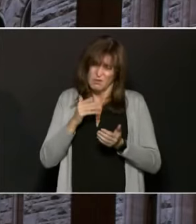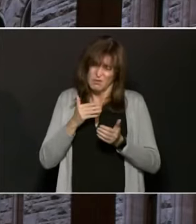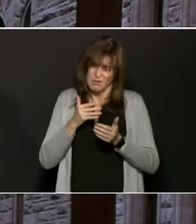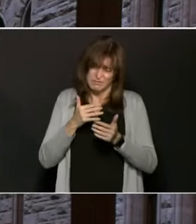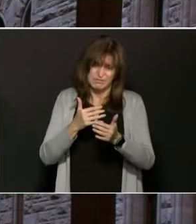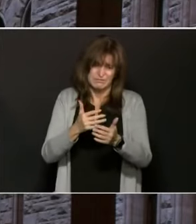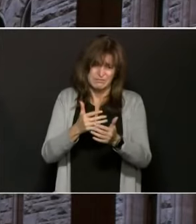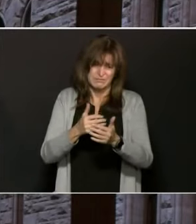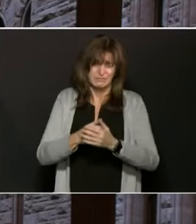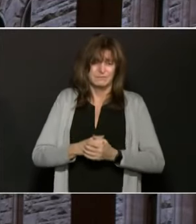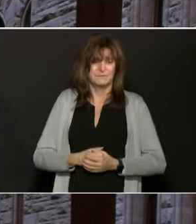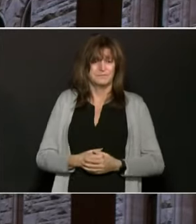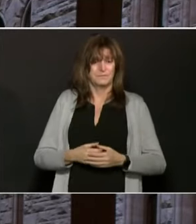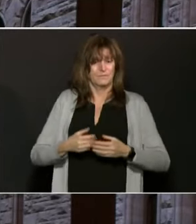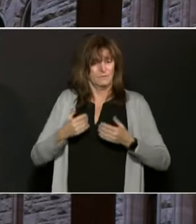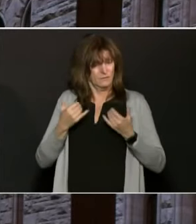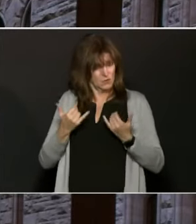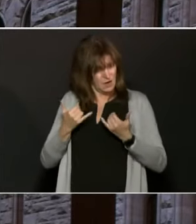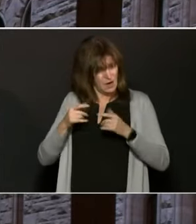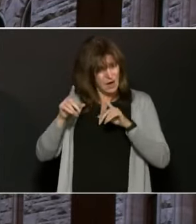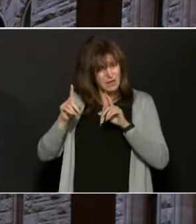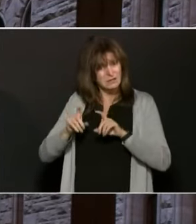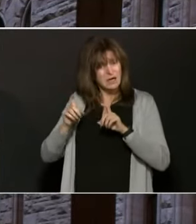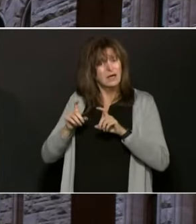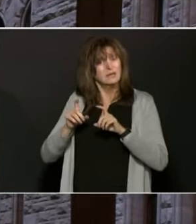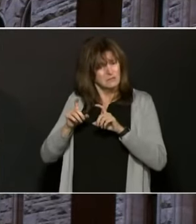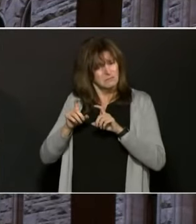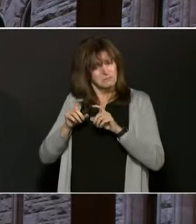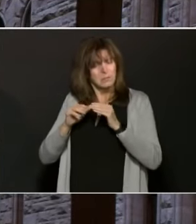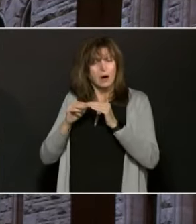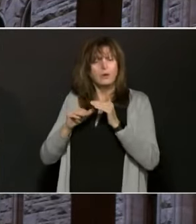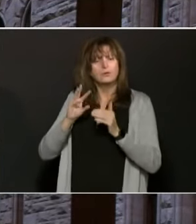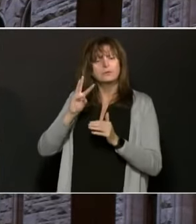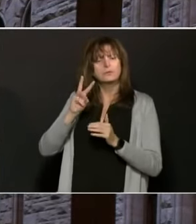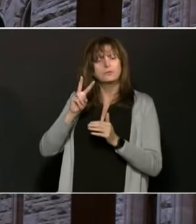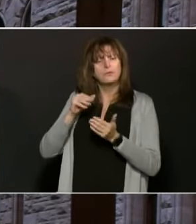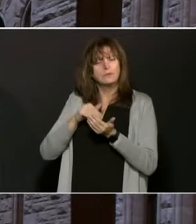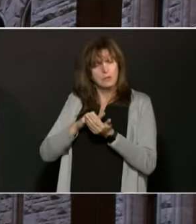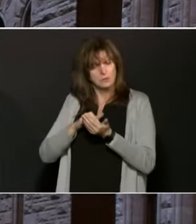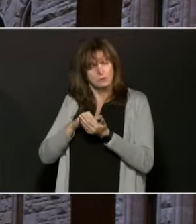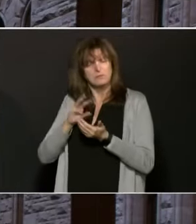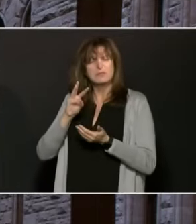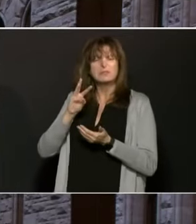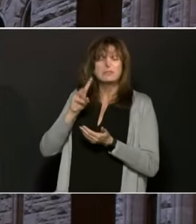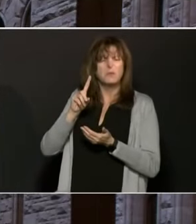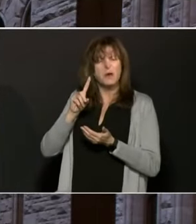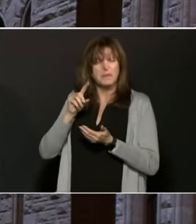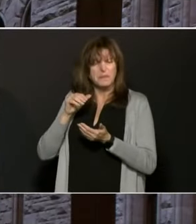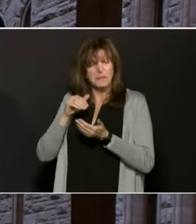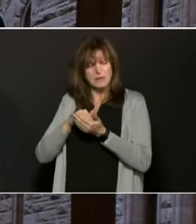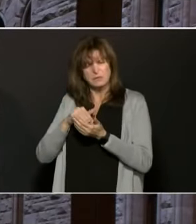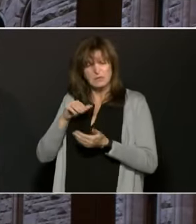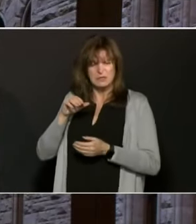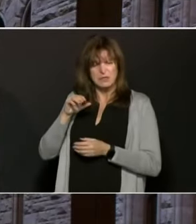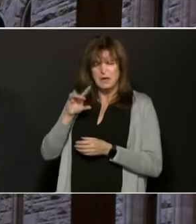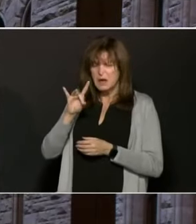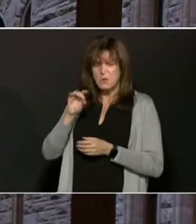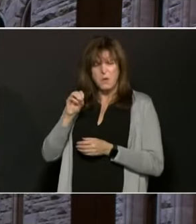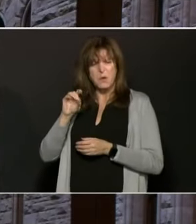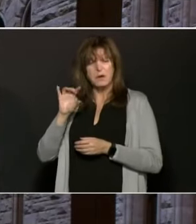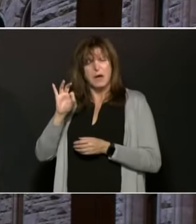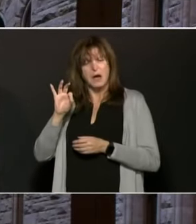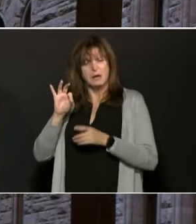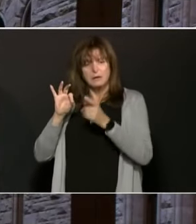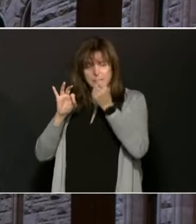under 62,000 tests, 61,809, and that doesn't include those done at pharmacies as well. So a lot